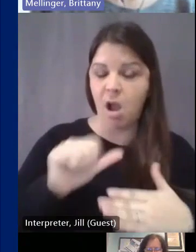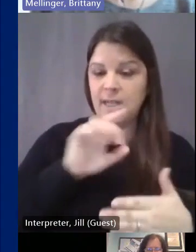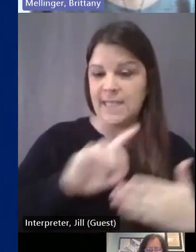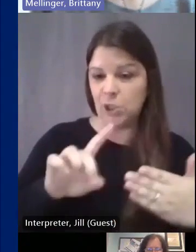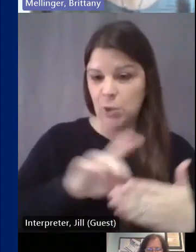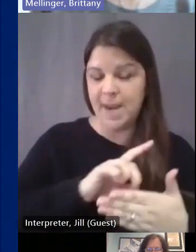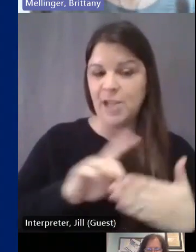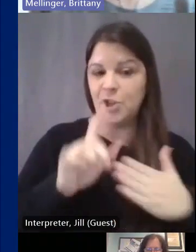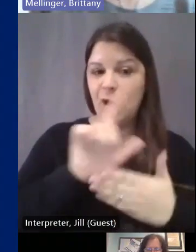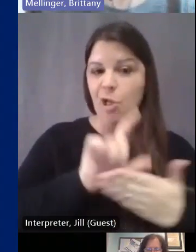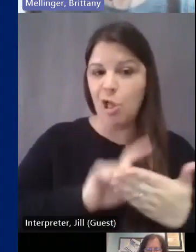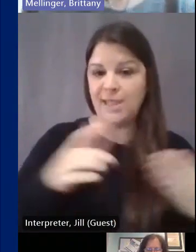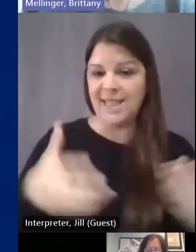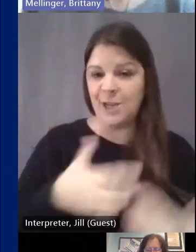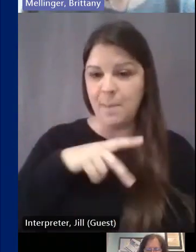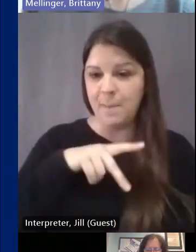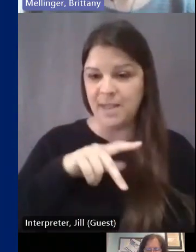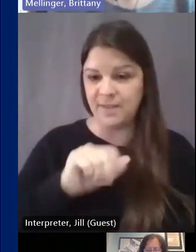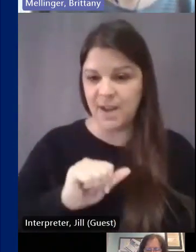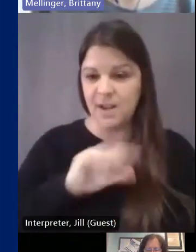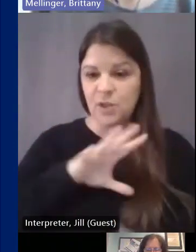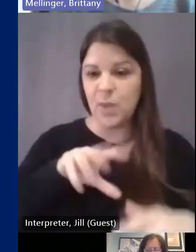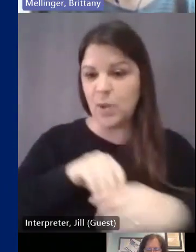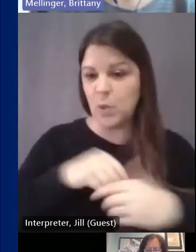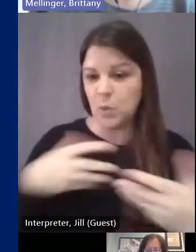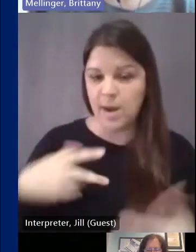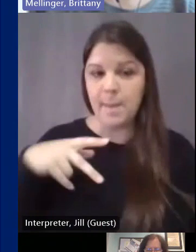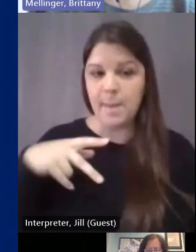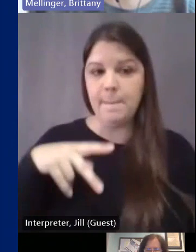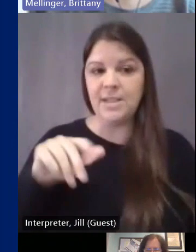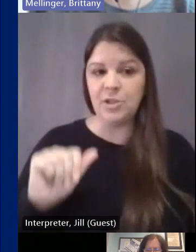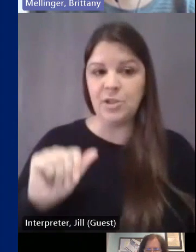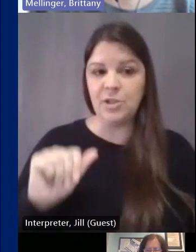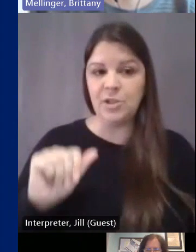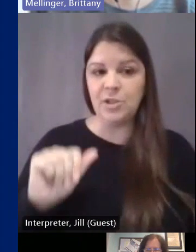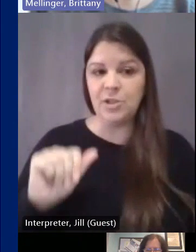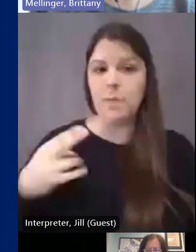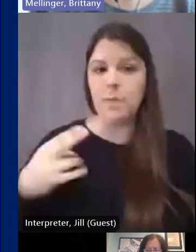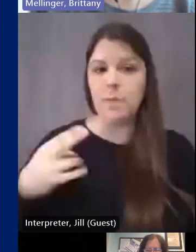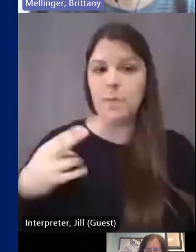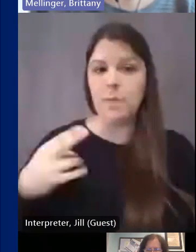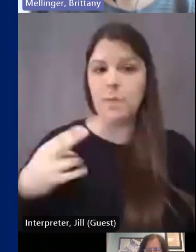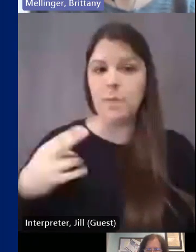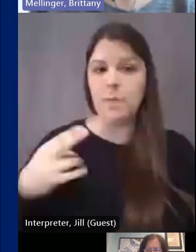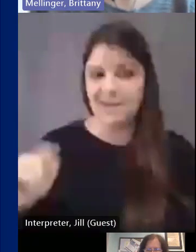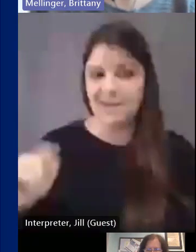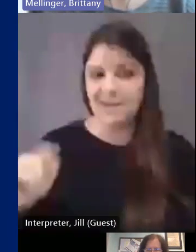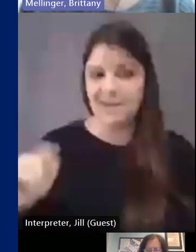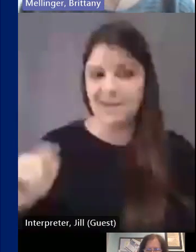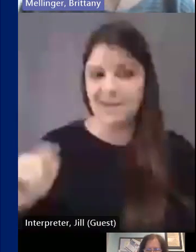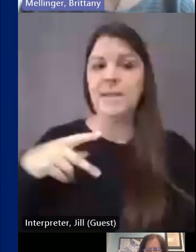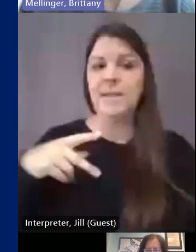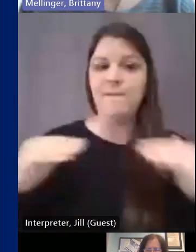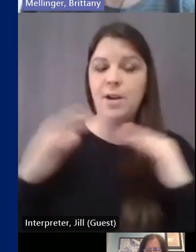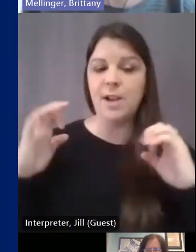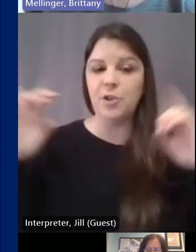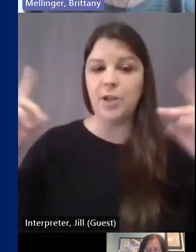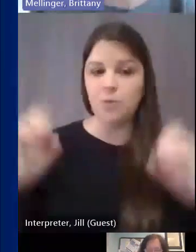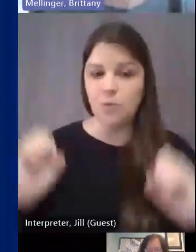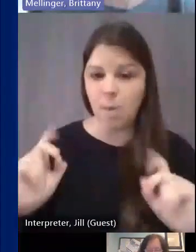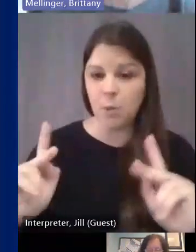for the state of Pennsylvania. So those include the Pennsylvania Human Relations Act and the Pennsylvania Fair Educational Opportunities